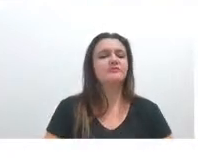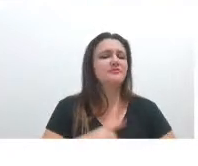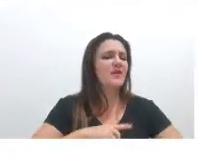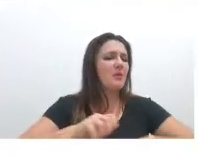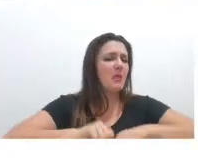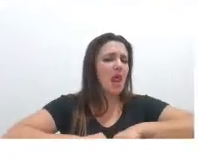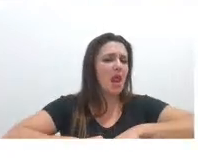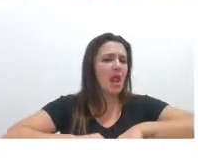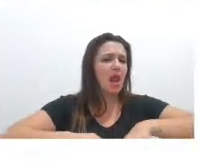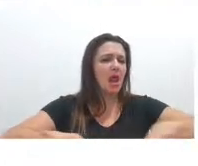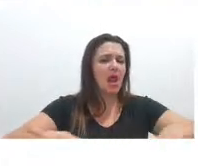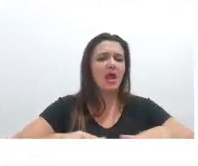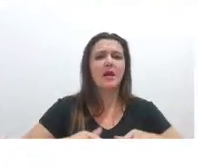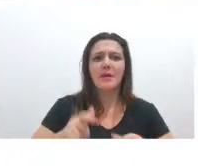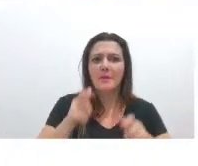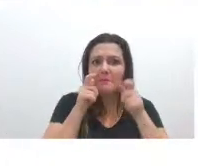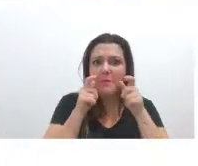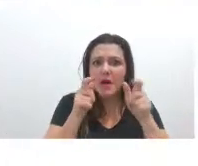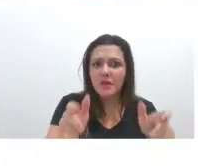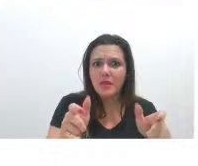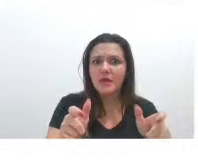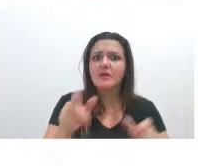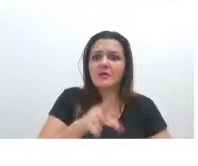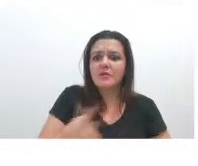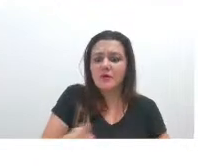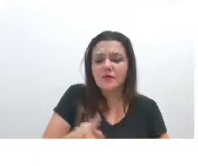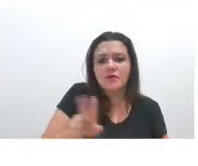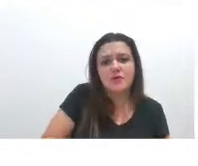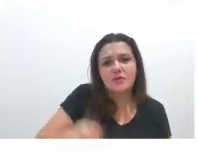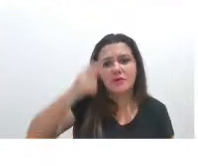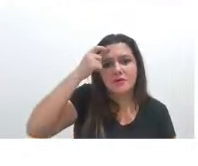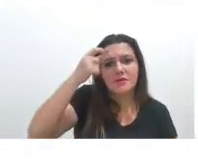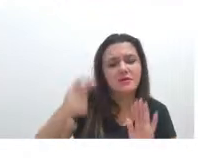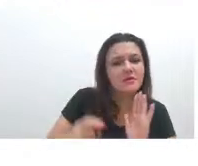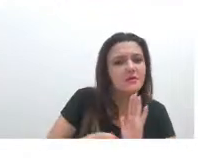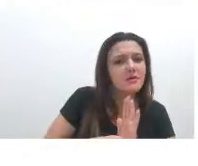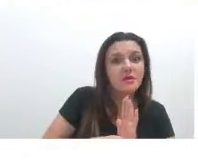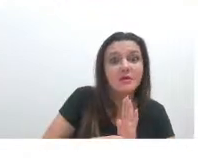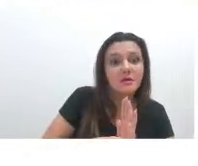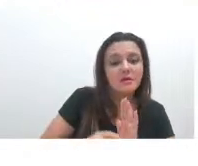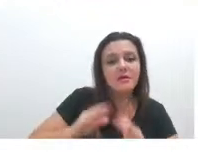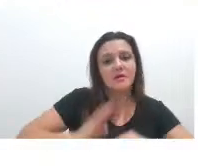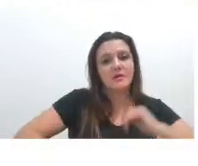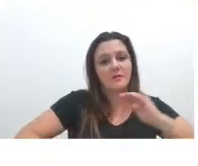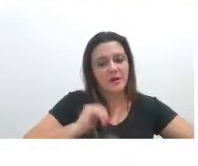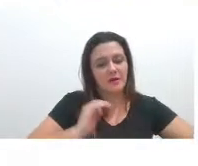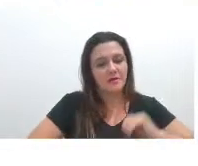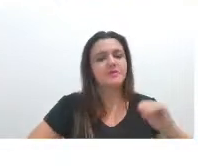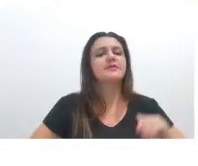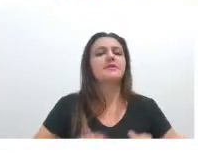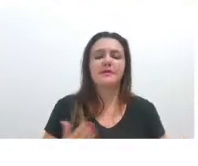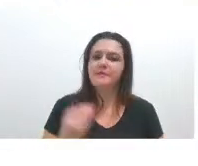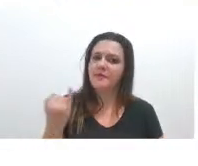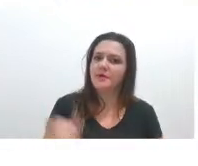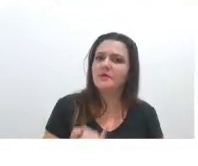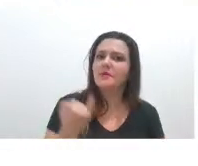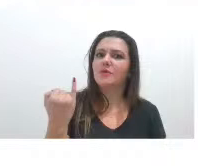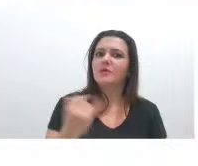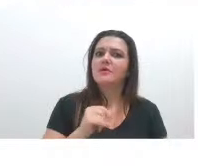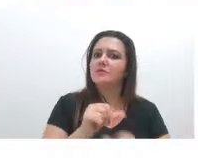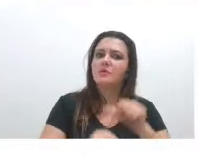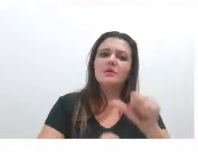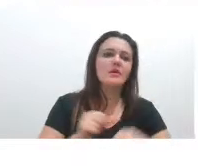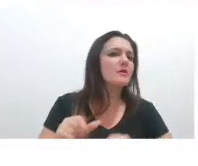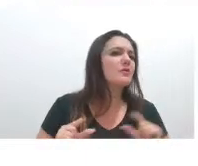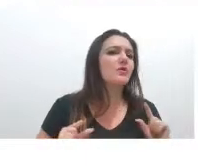and of teachers using artificial intelligence in practice. One of the most important changes is this dramatic increase